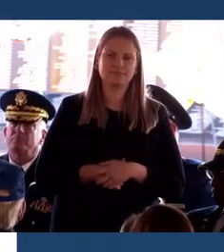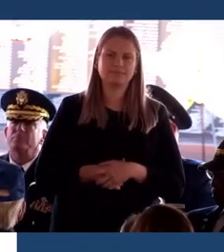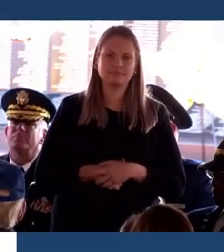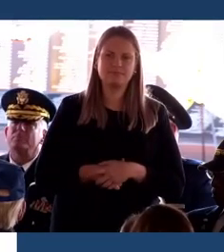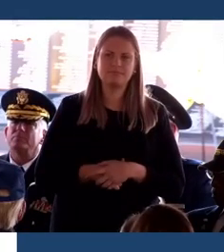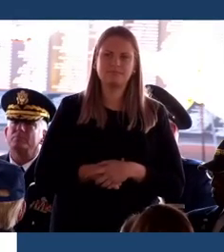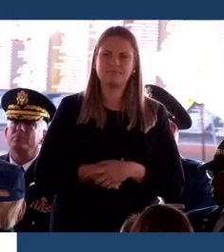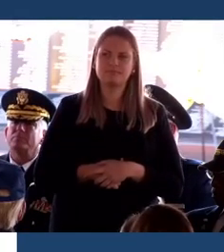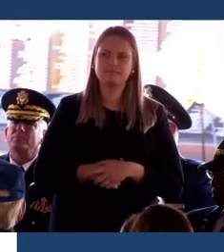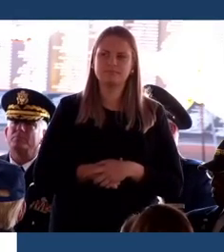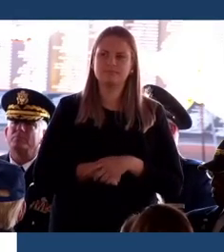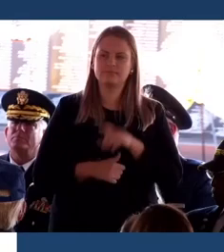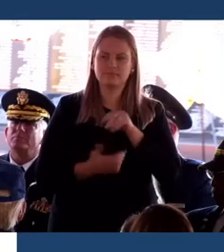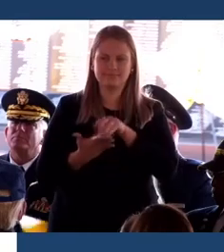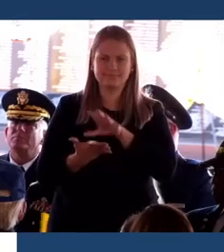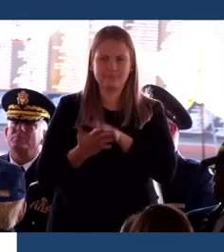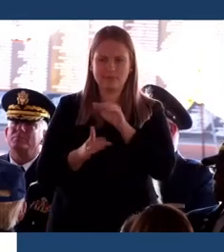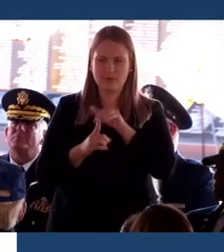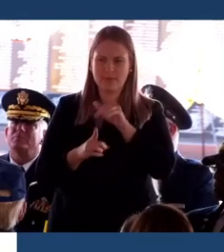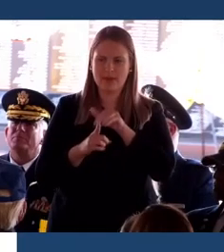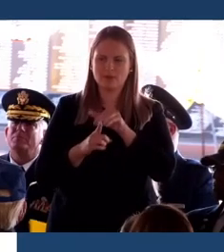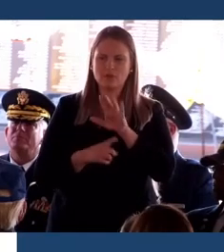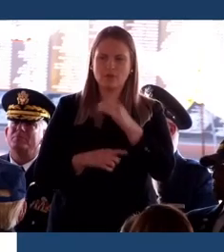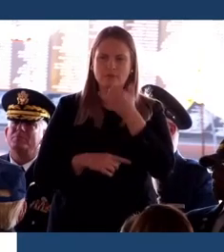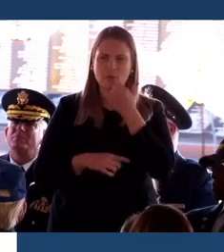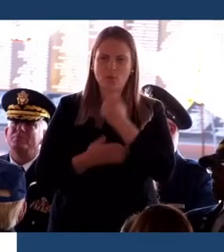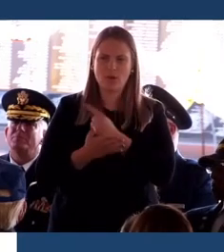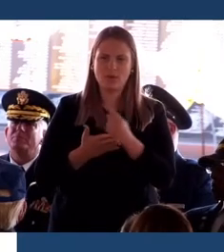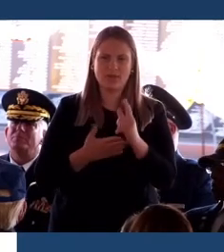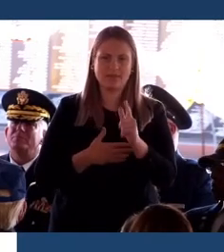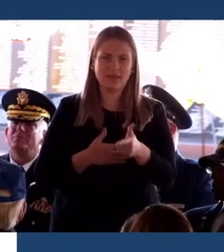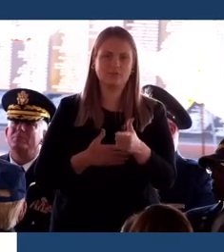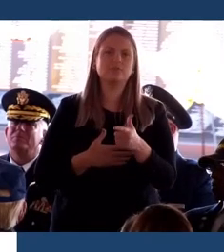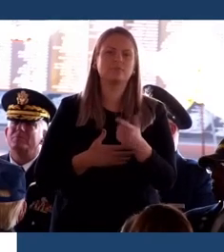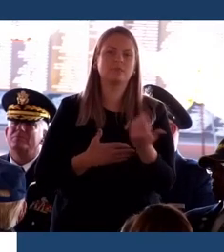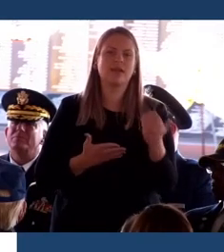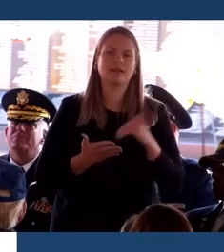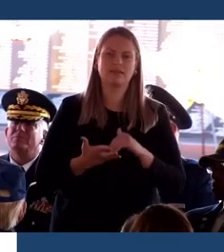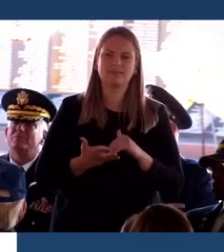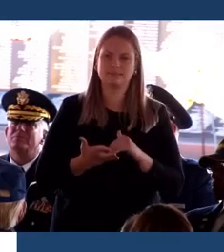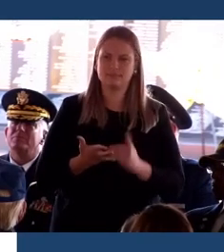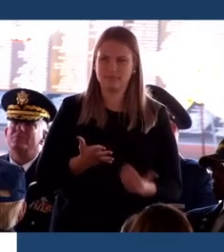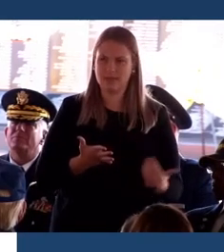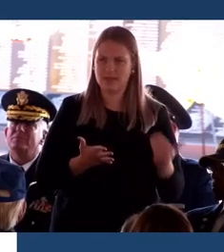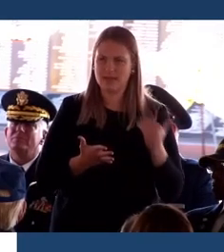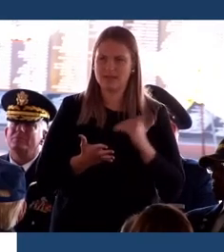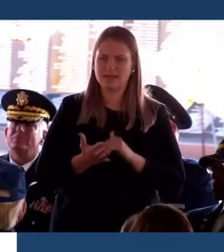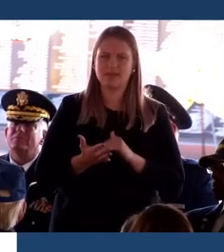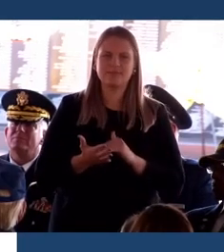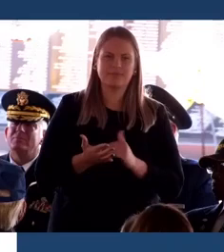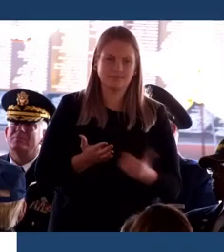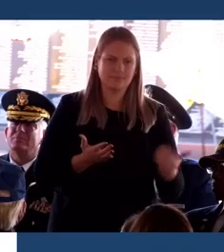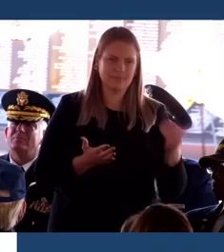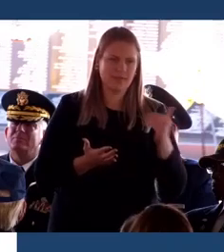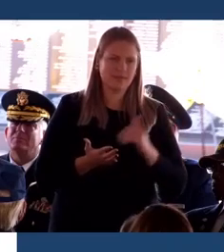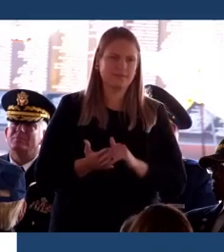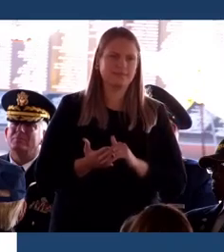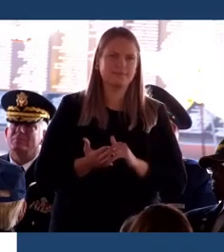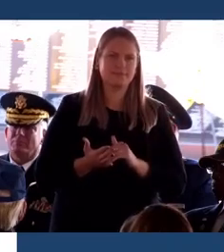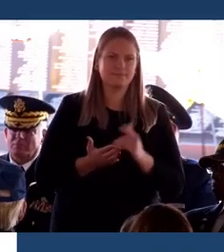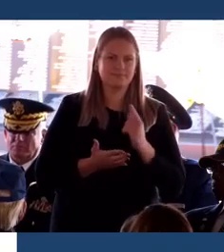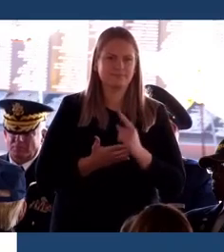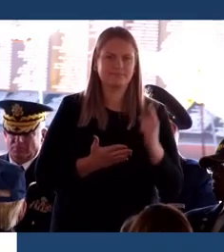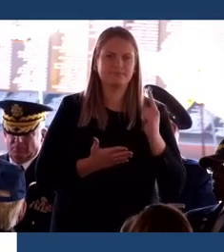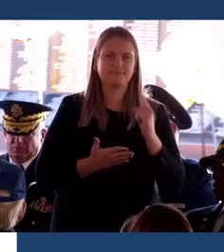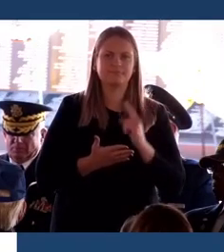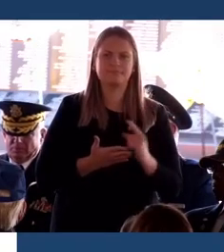And then you set a reminder on your phone for a week from now, and you do it again. And you do it again, and you do it again. Because that's